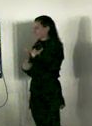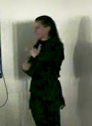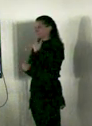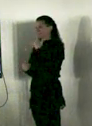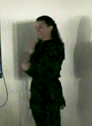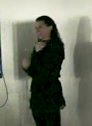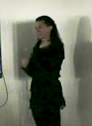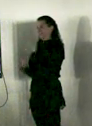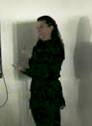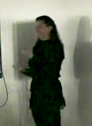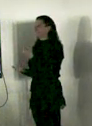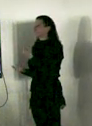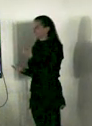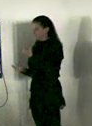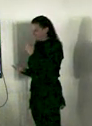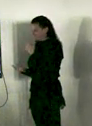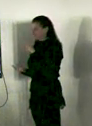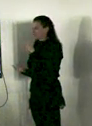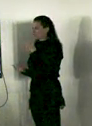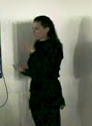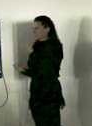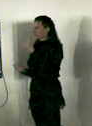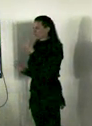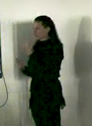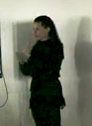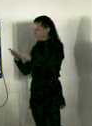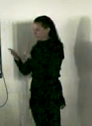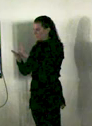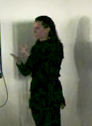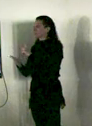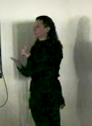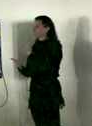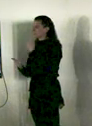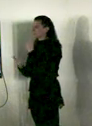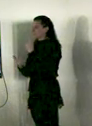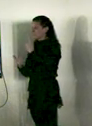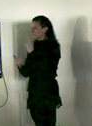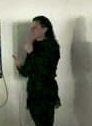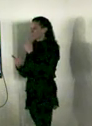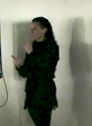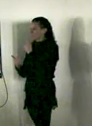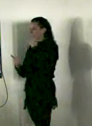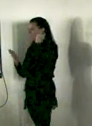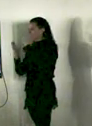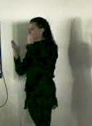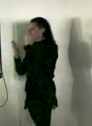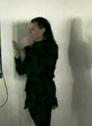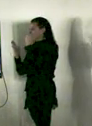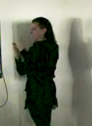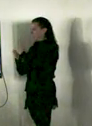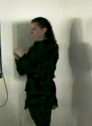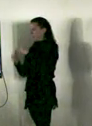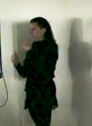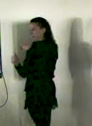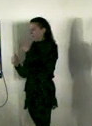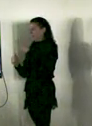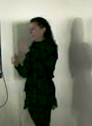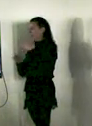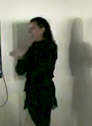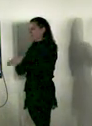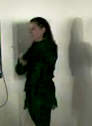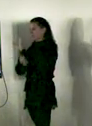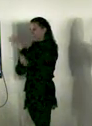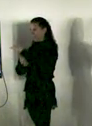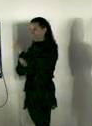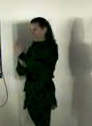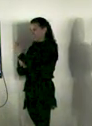even though I faced racial discrimination, I had somebody who attacked me in high school with a pipe after 9/11, for reasons I'm not